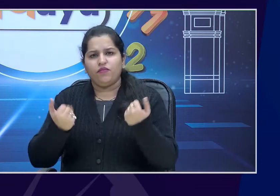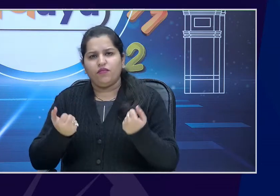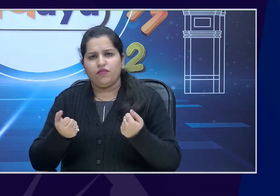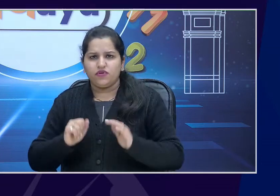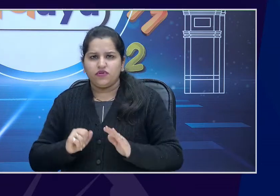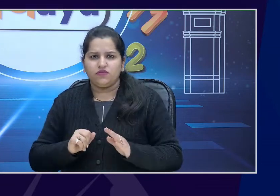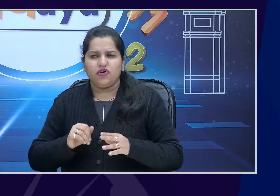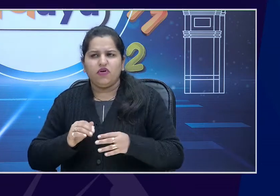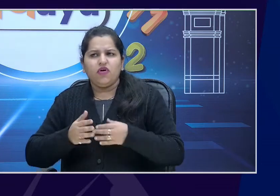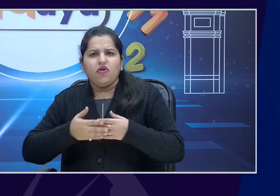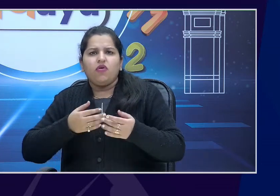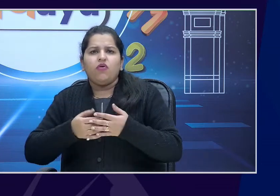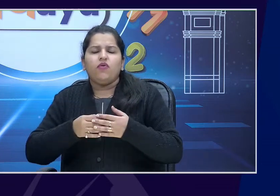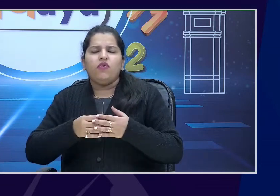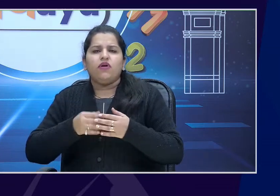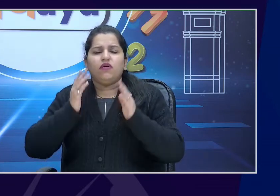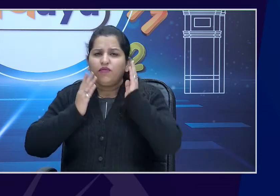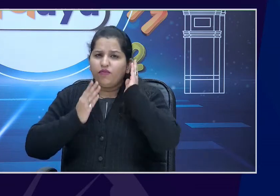the form of a poem.